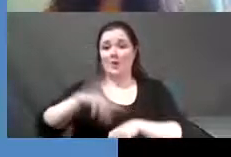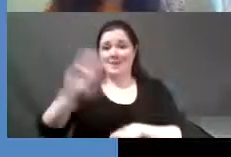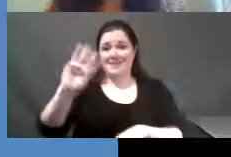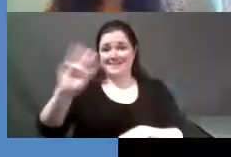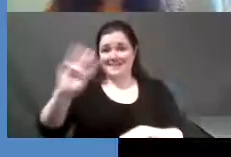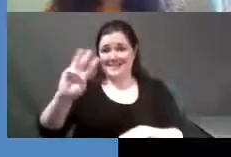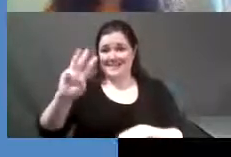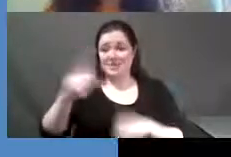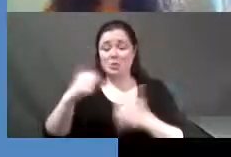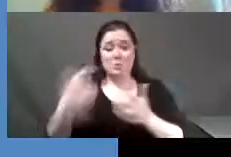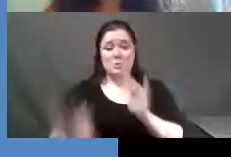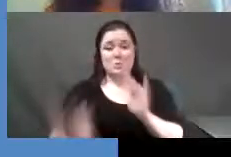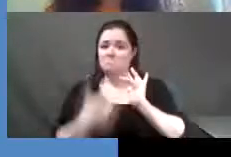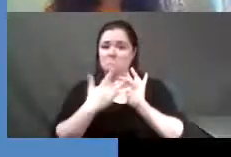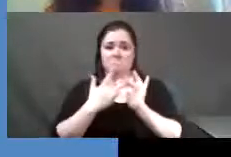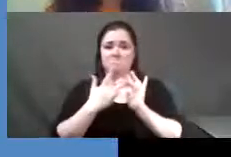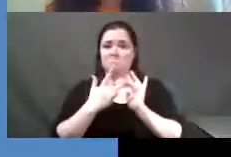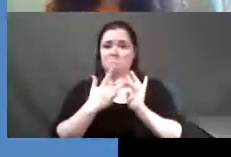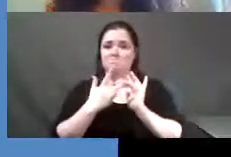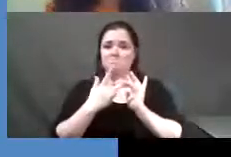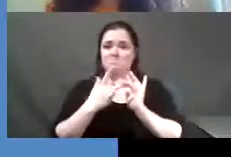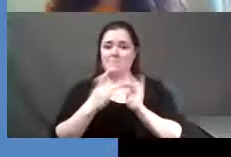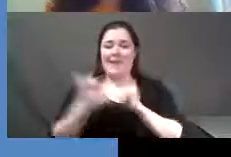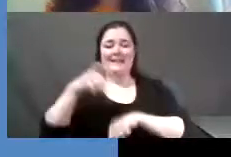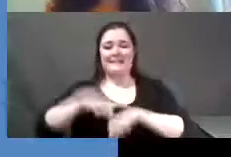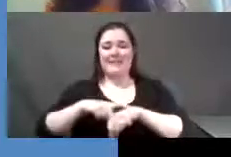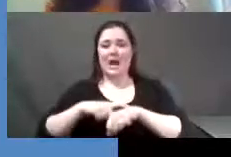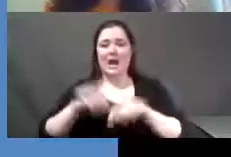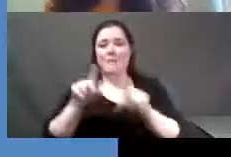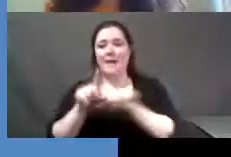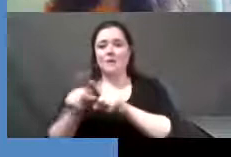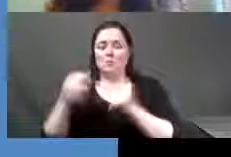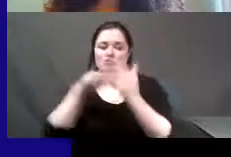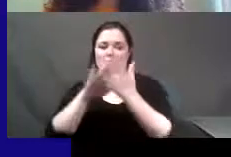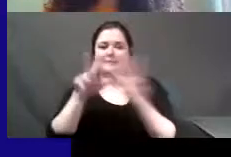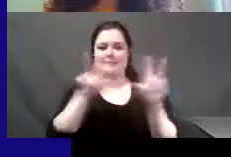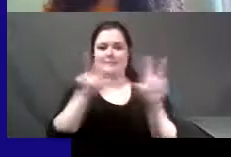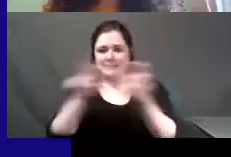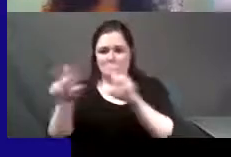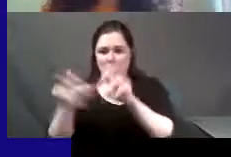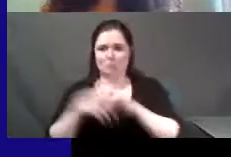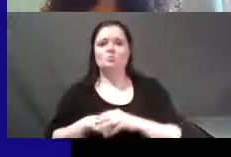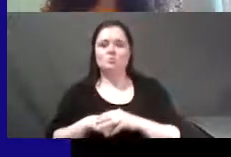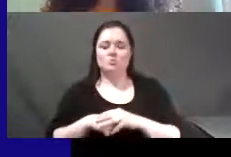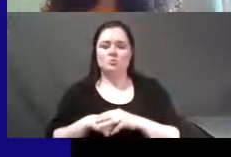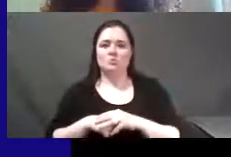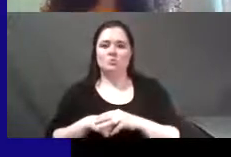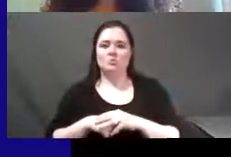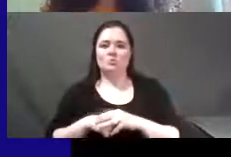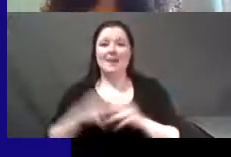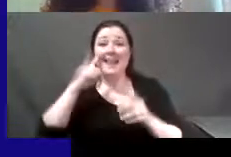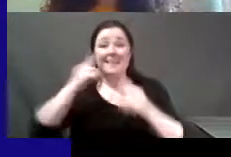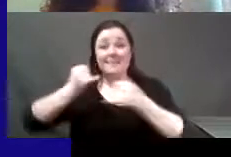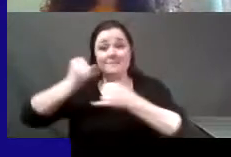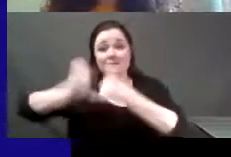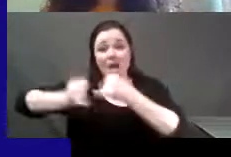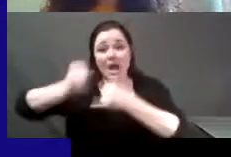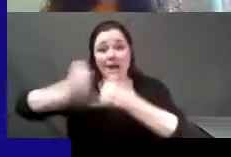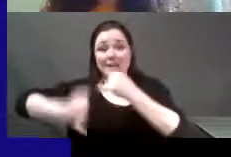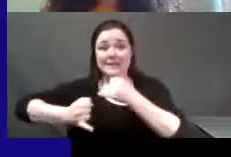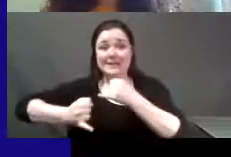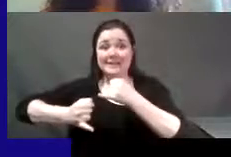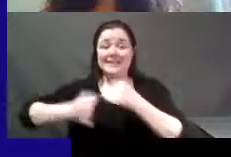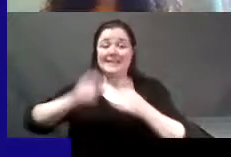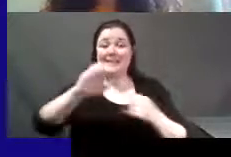to reach out to me as we're addressing these issues. And I think finally, economic